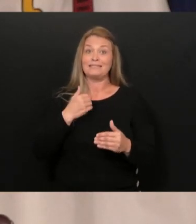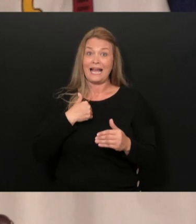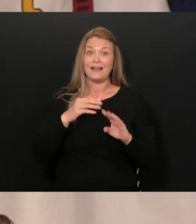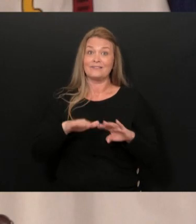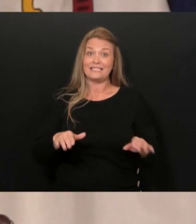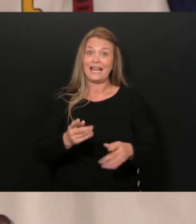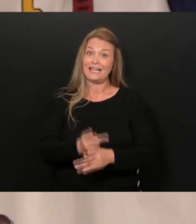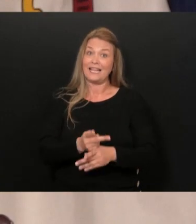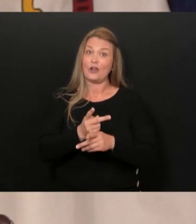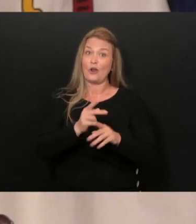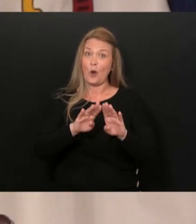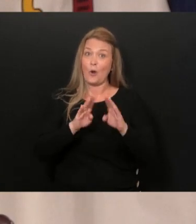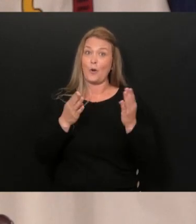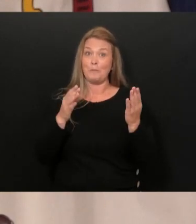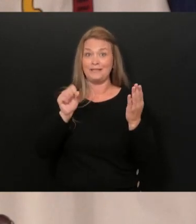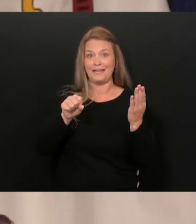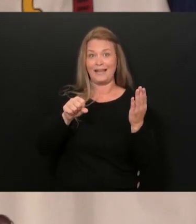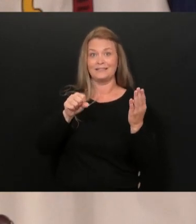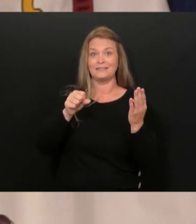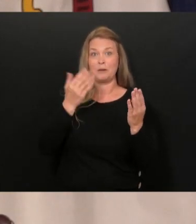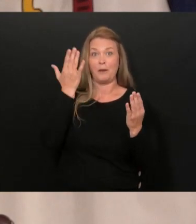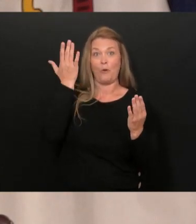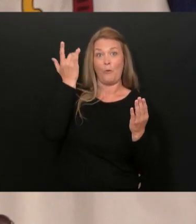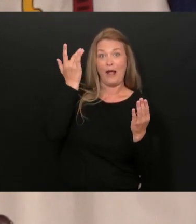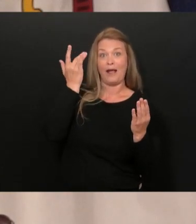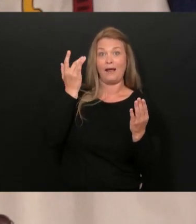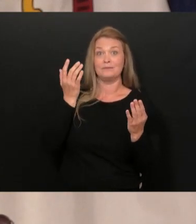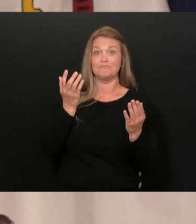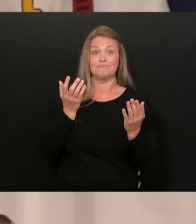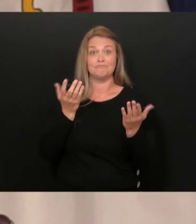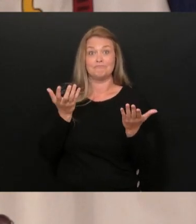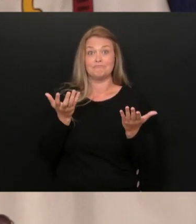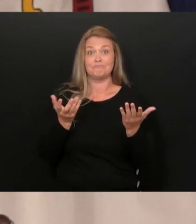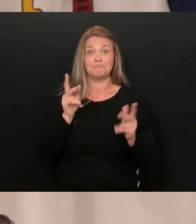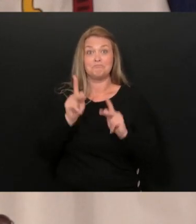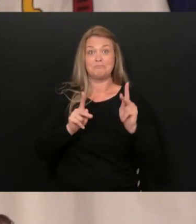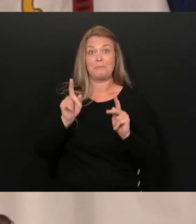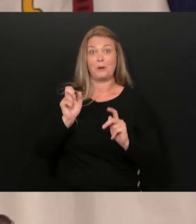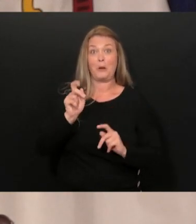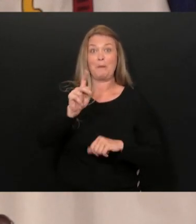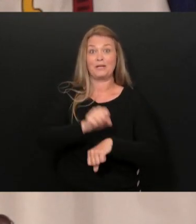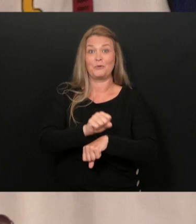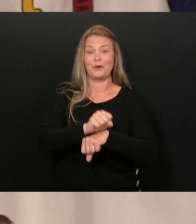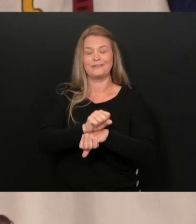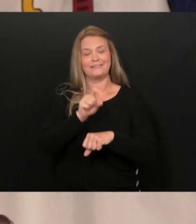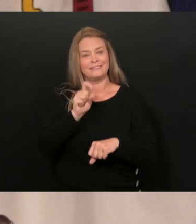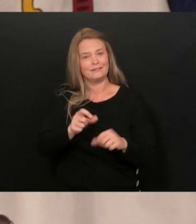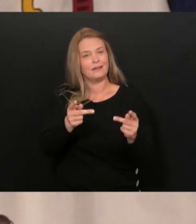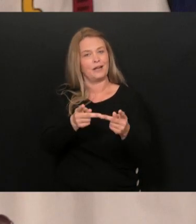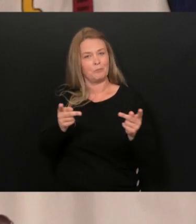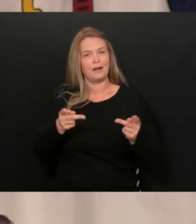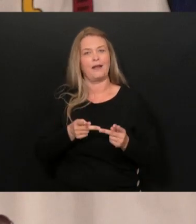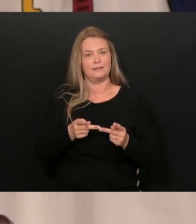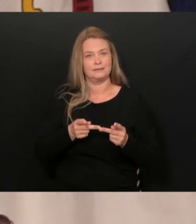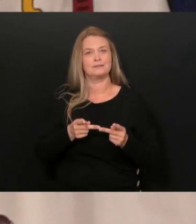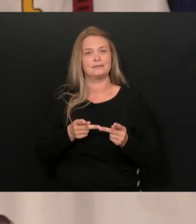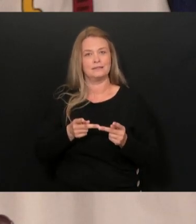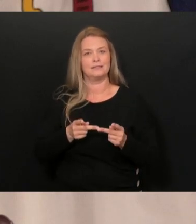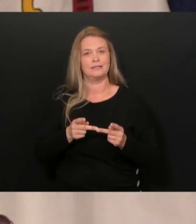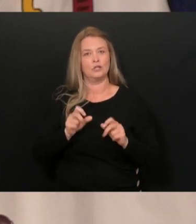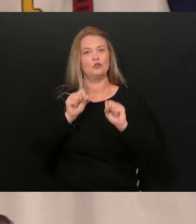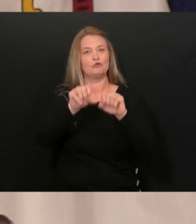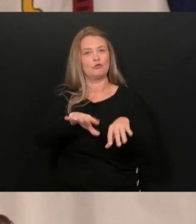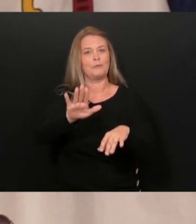open, because we got, as people go back to work, they've got to have a place, to take their